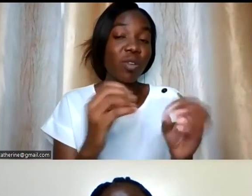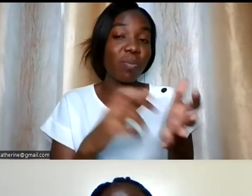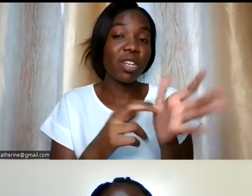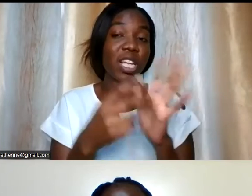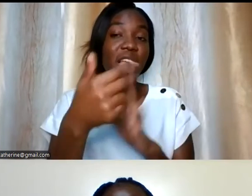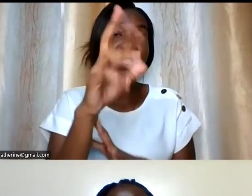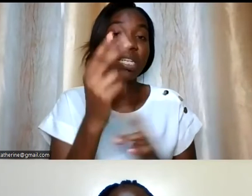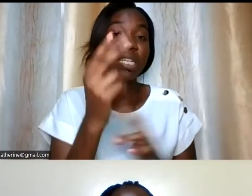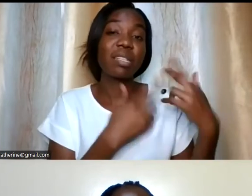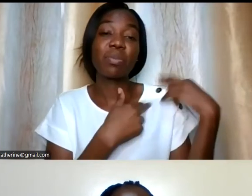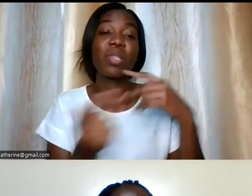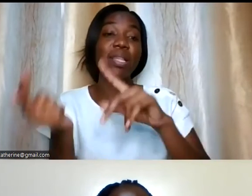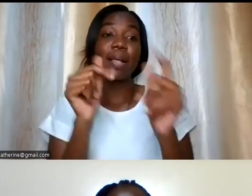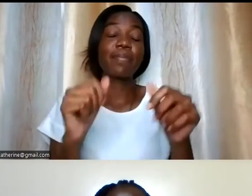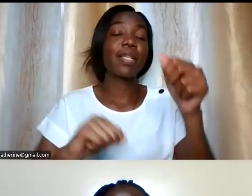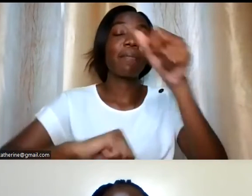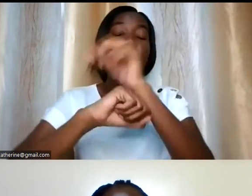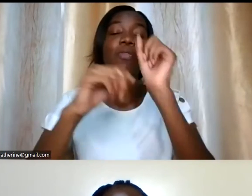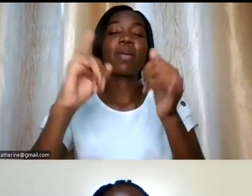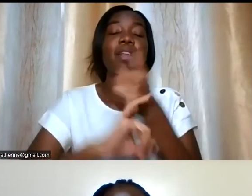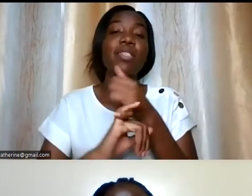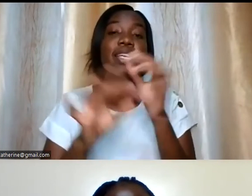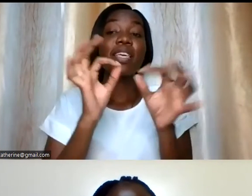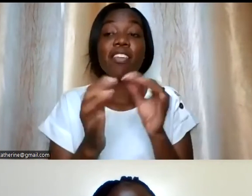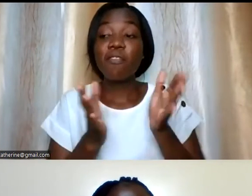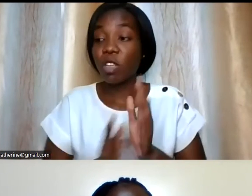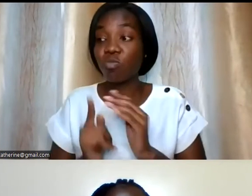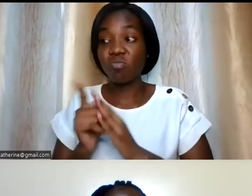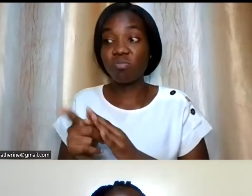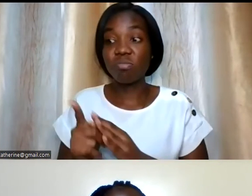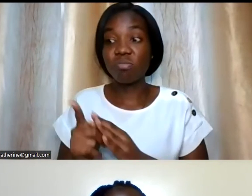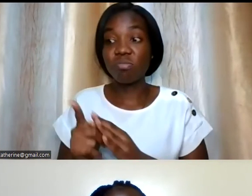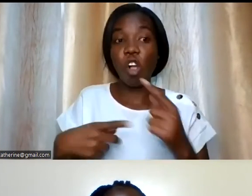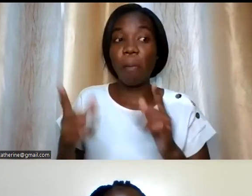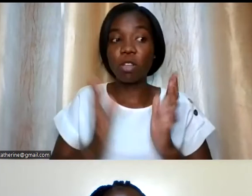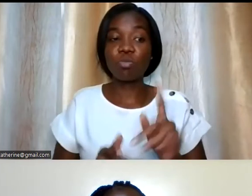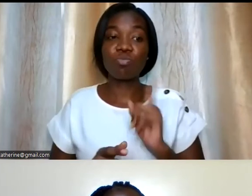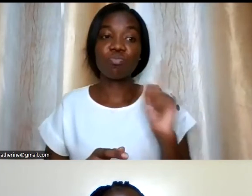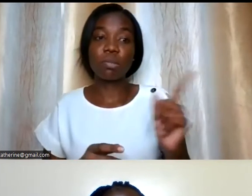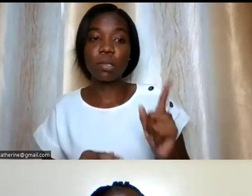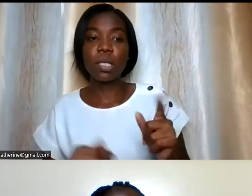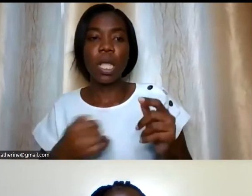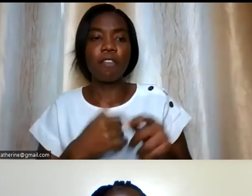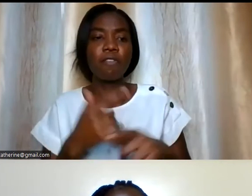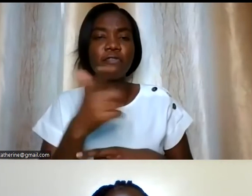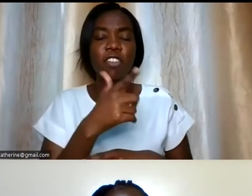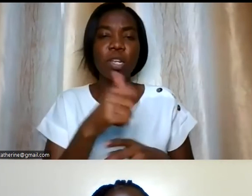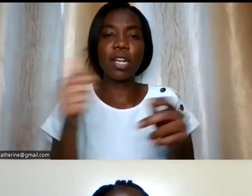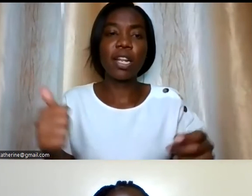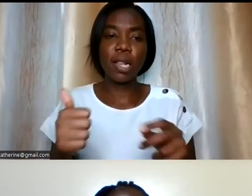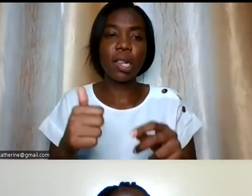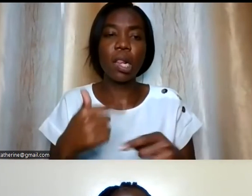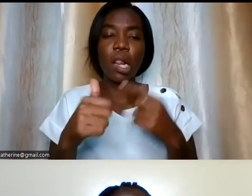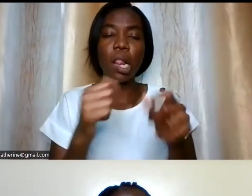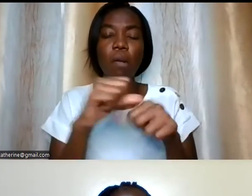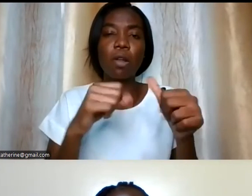this marriage. If so and so is quarreling with so and so, there was actually a video that was going on about an employee